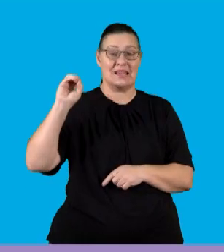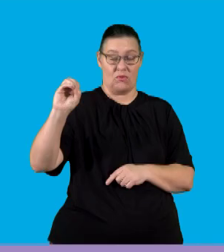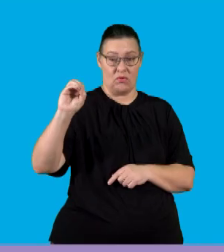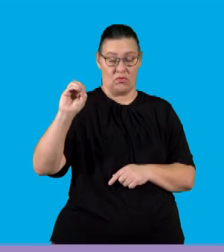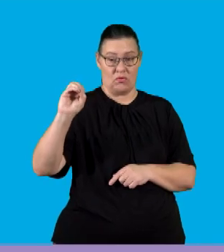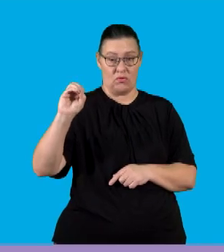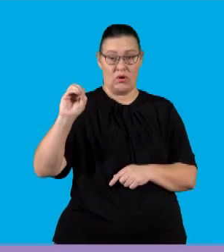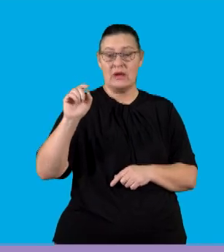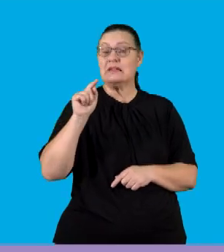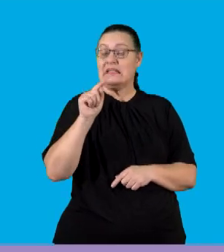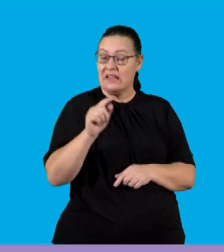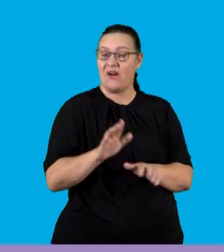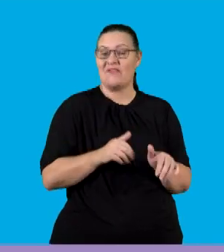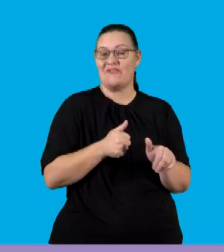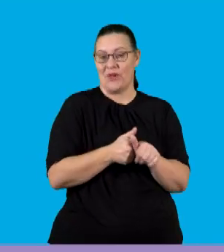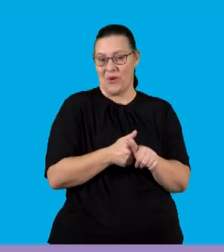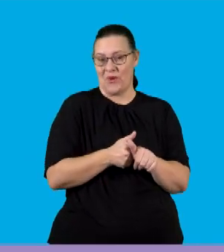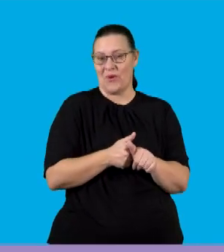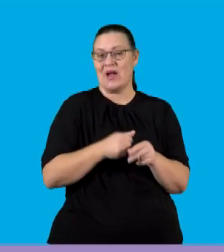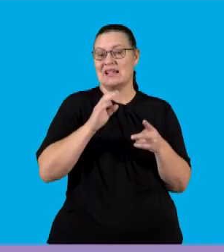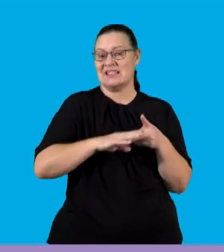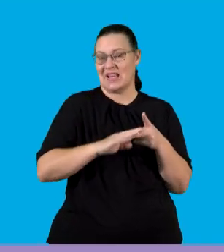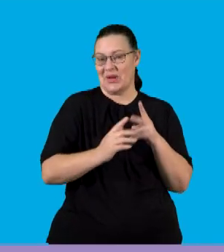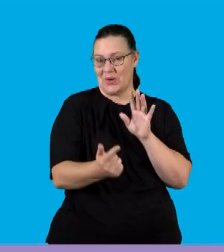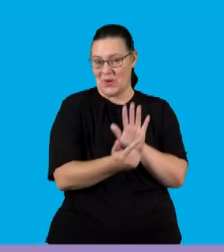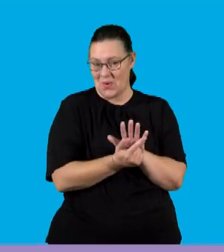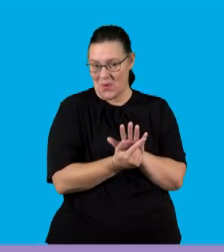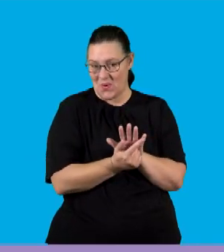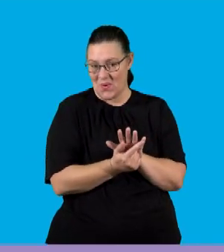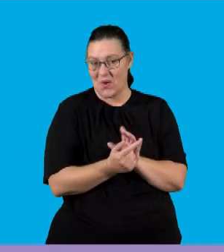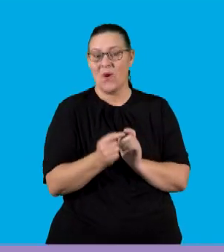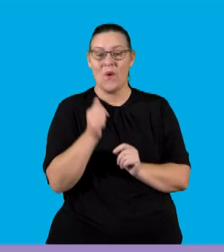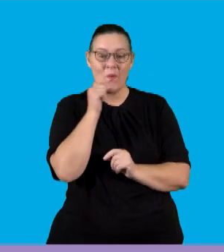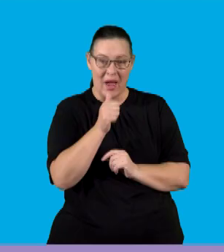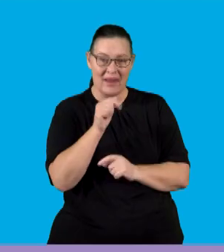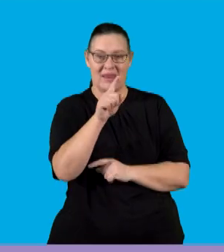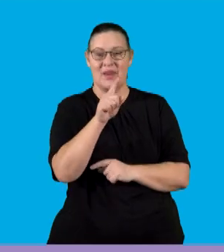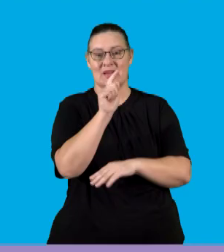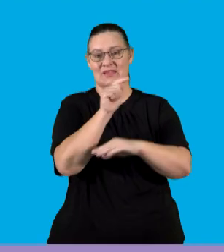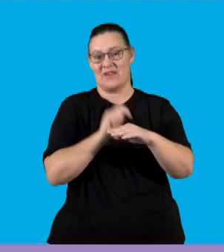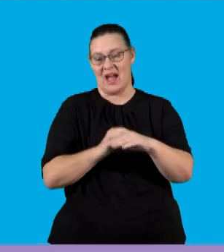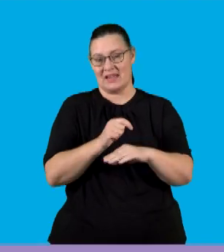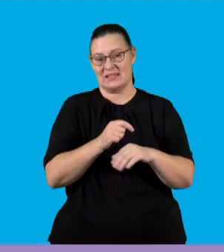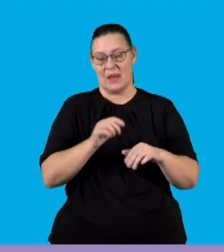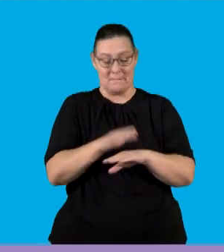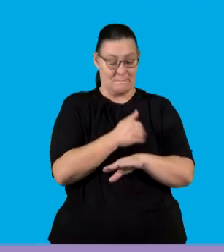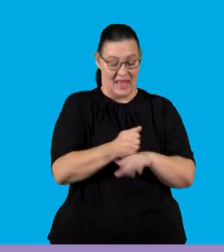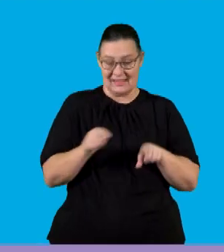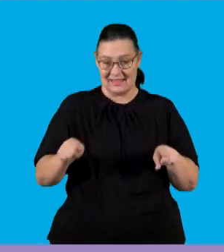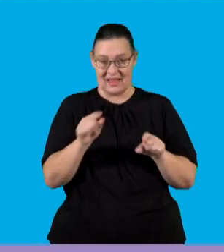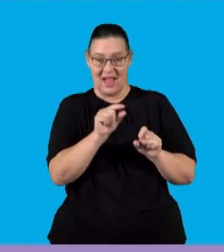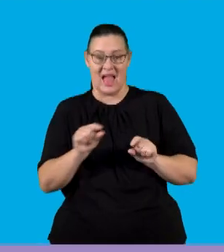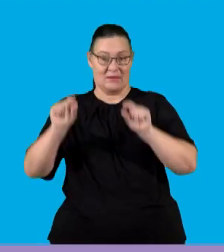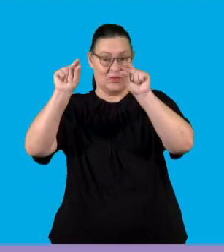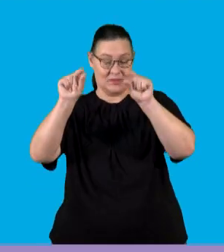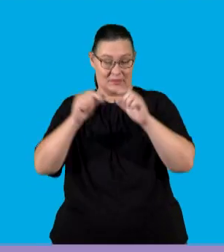0. Now, this is according to that second law of exponents of when we are dividing powers of the same base. Now,